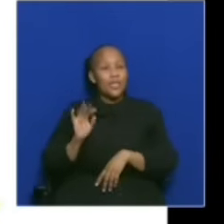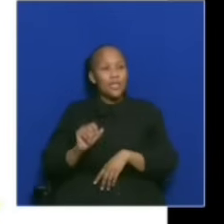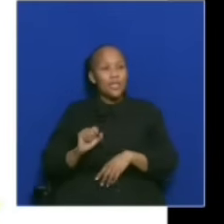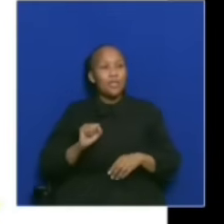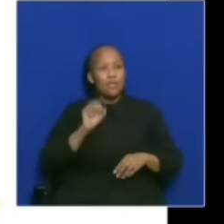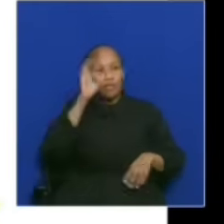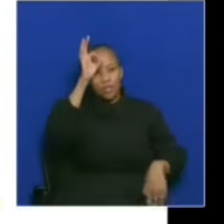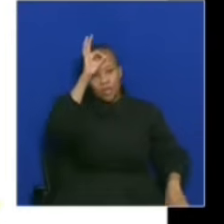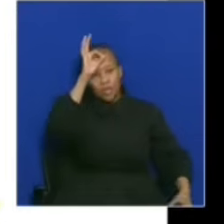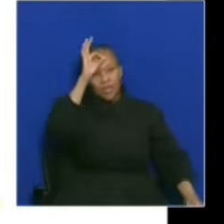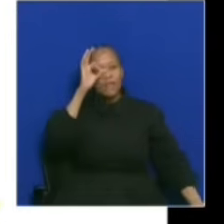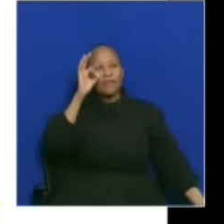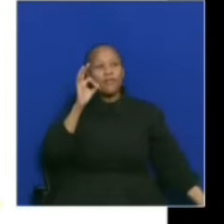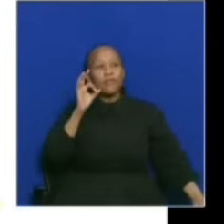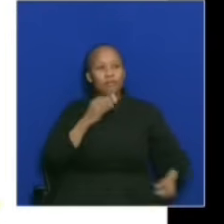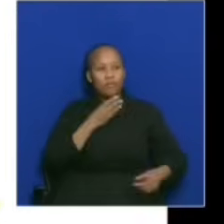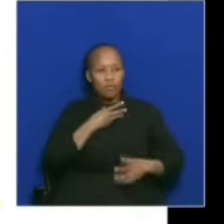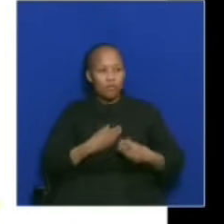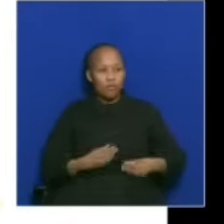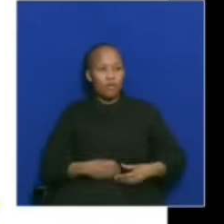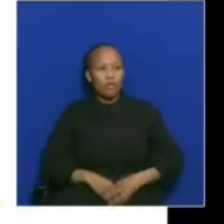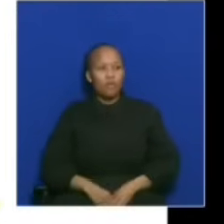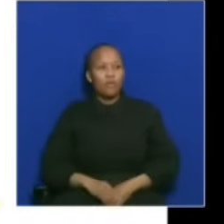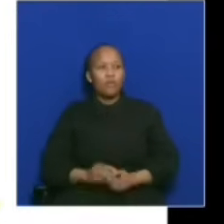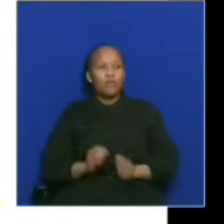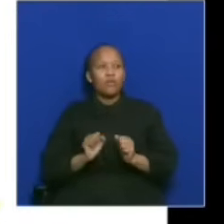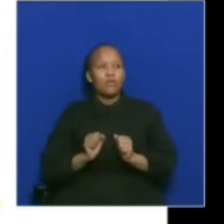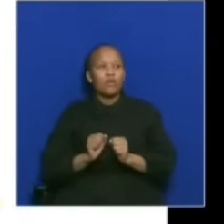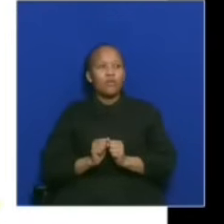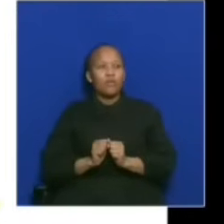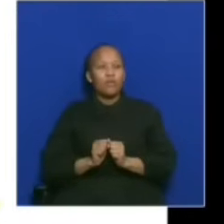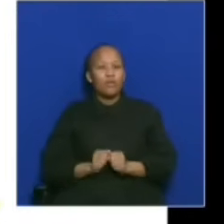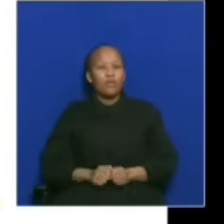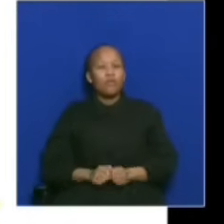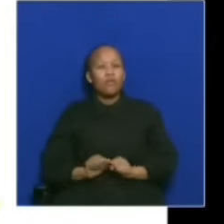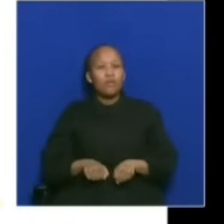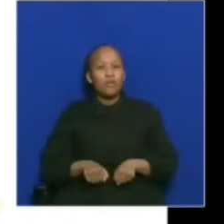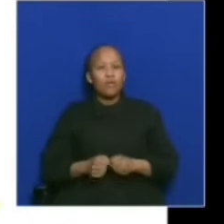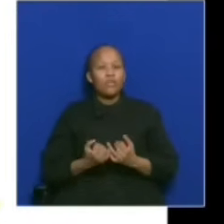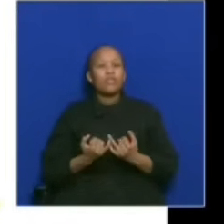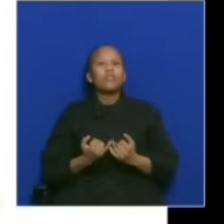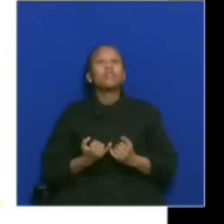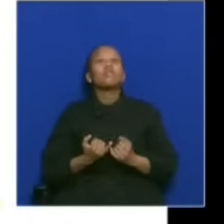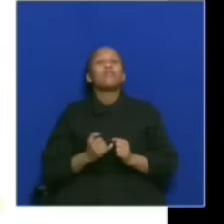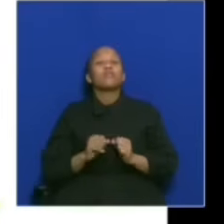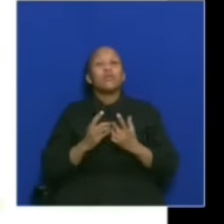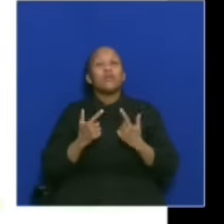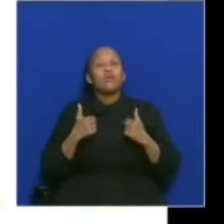your permission, I'm issuing Viandre with a permit, just letting you know."